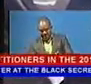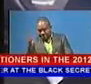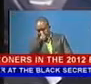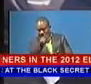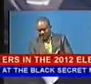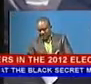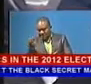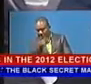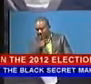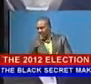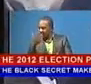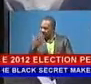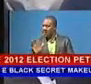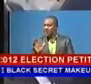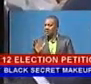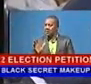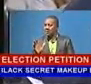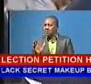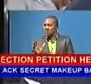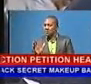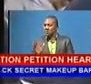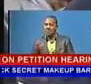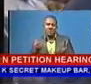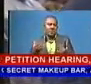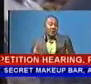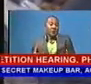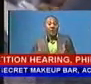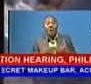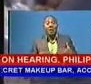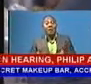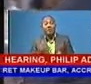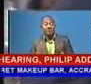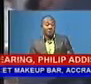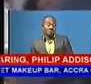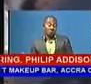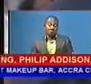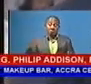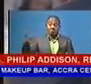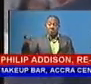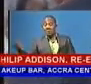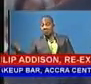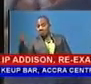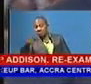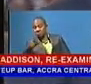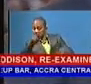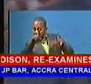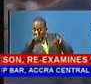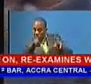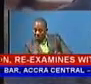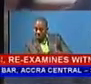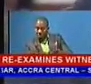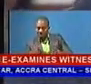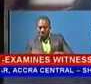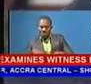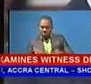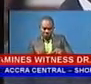us. Now, if after that, and that cross-examination, and